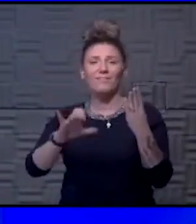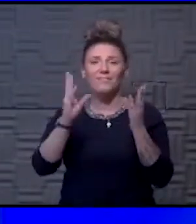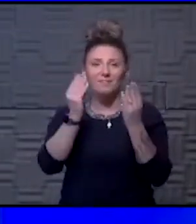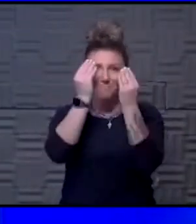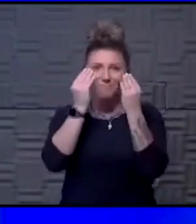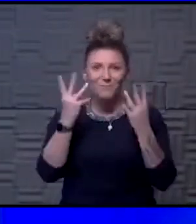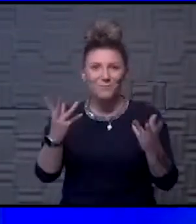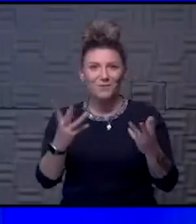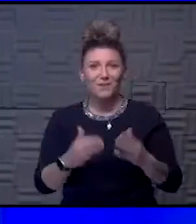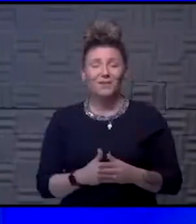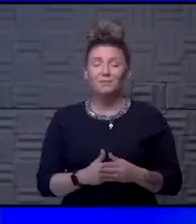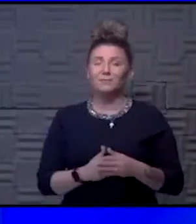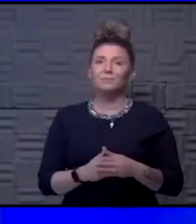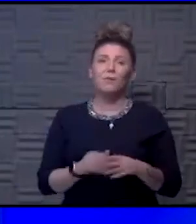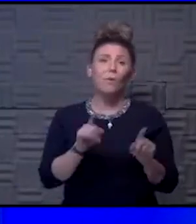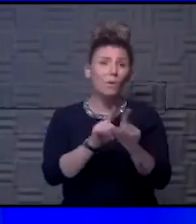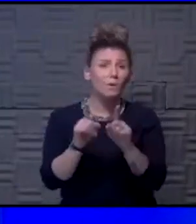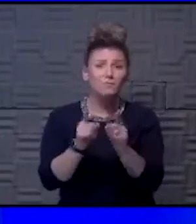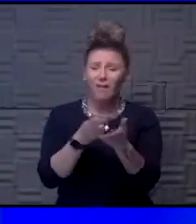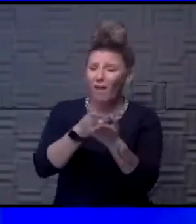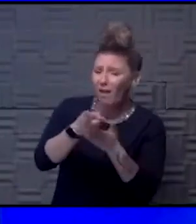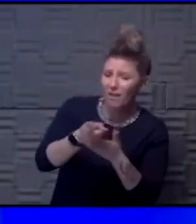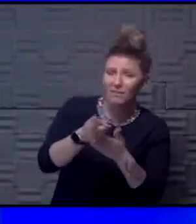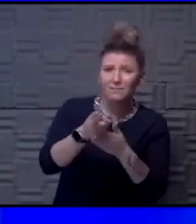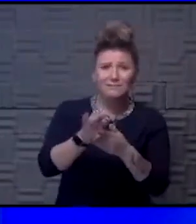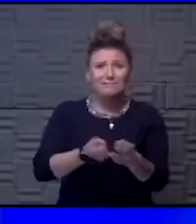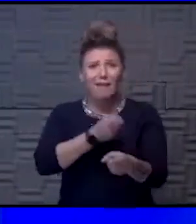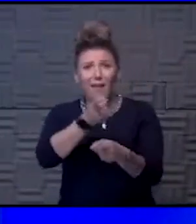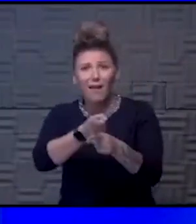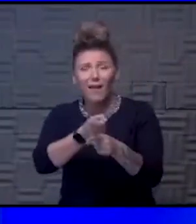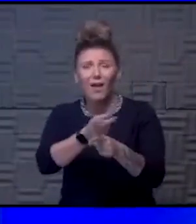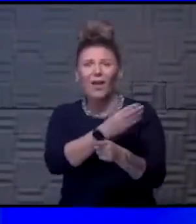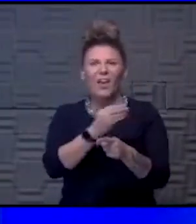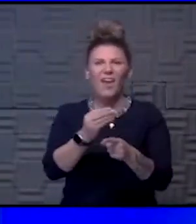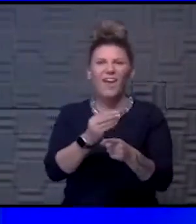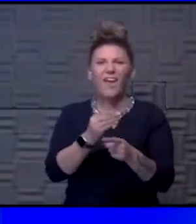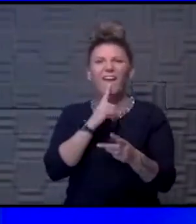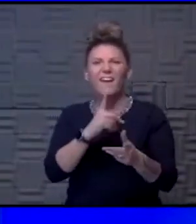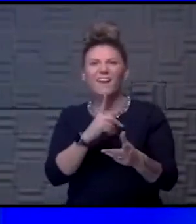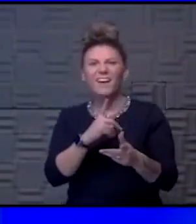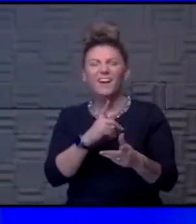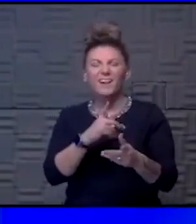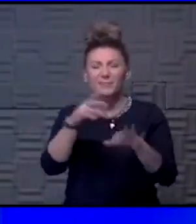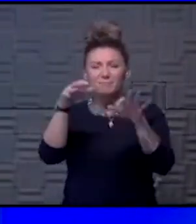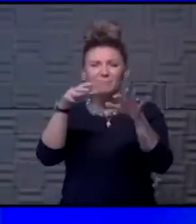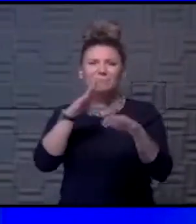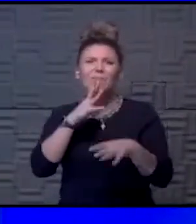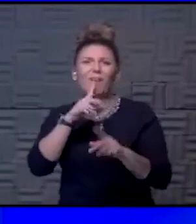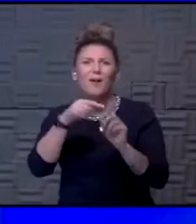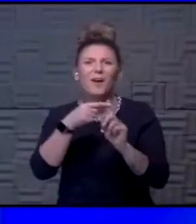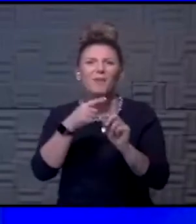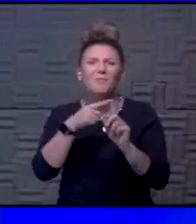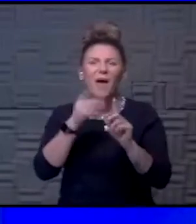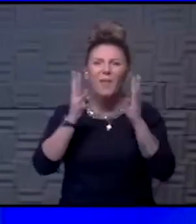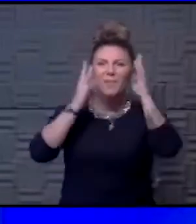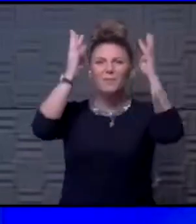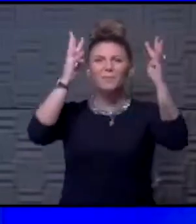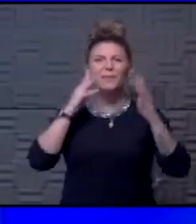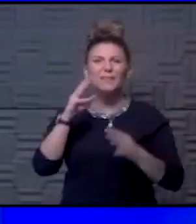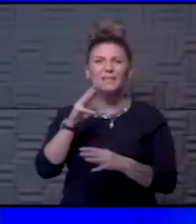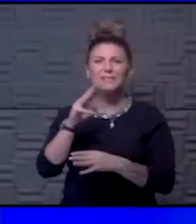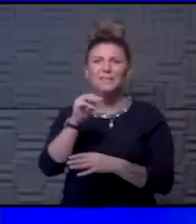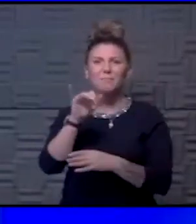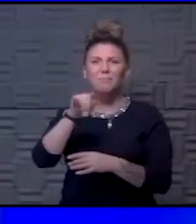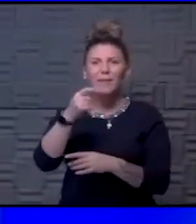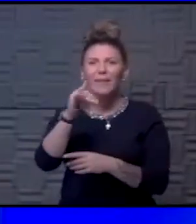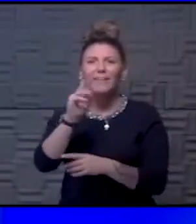information, transparent, accurate, bust some of those myths like the microchips. I think our sign interpreter Michelle said it